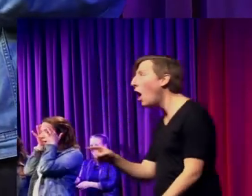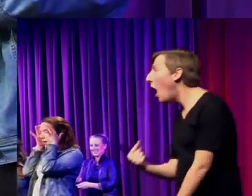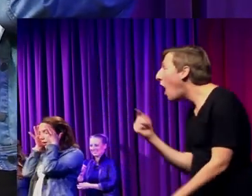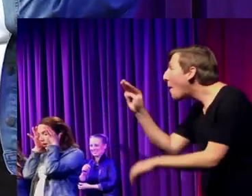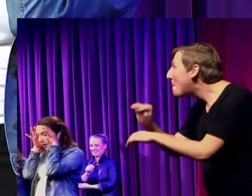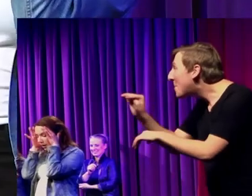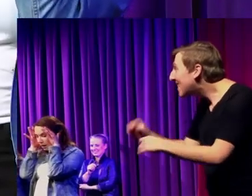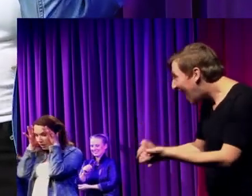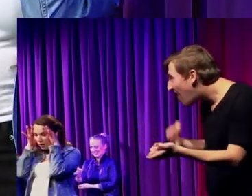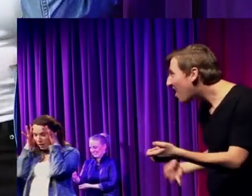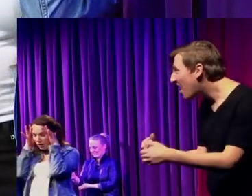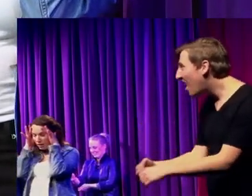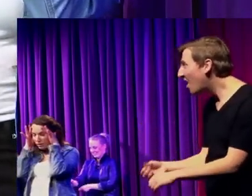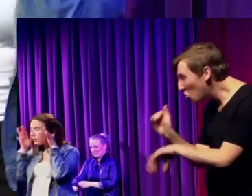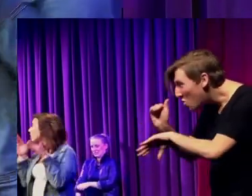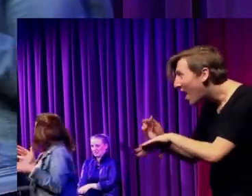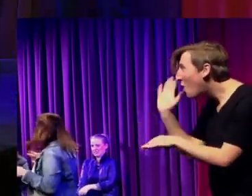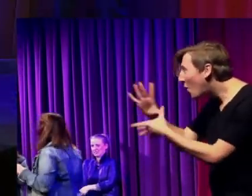I'm just gonna text her.